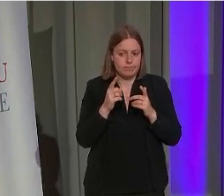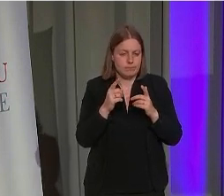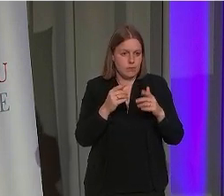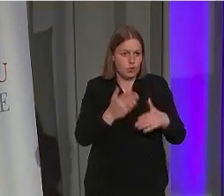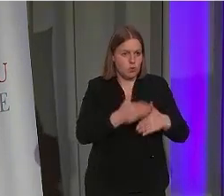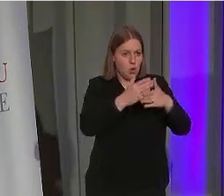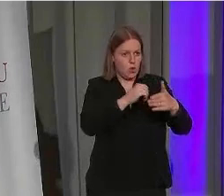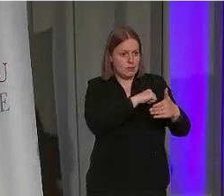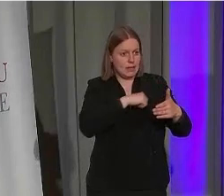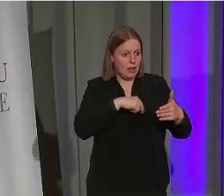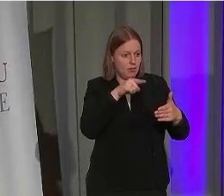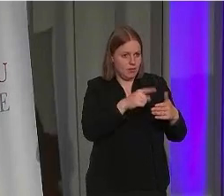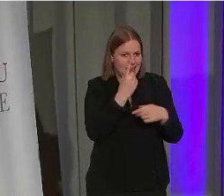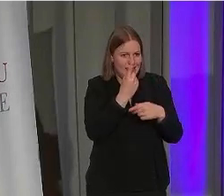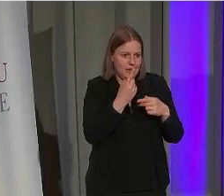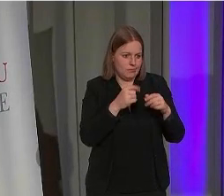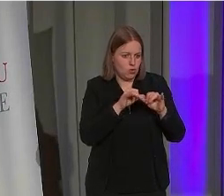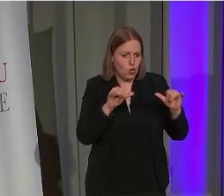same